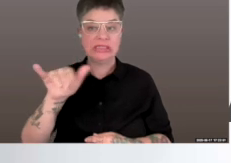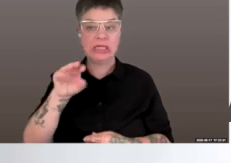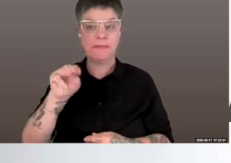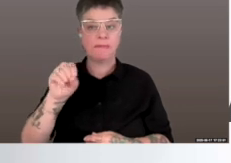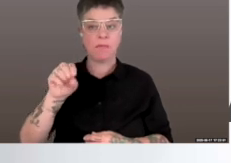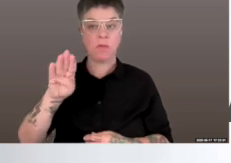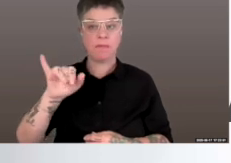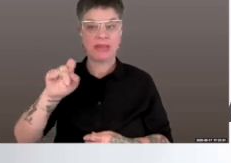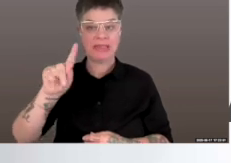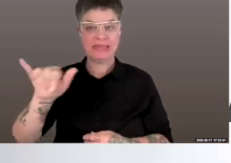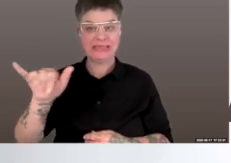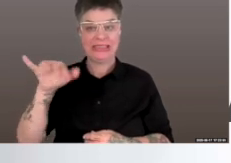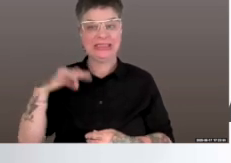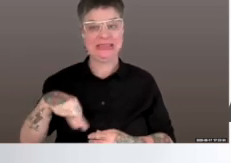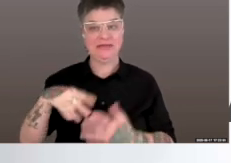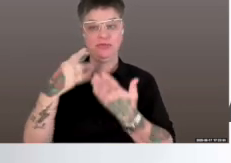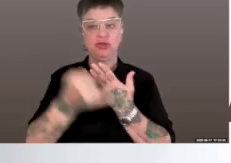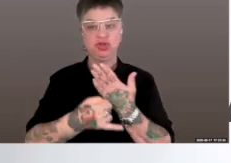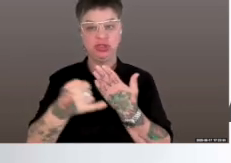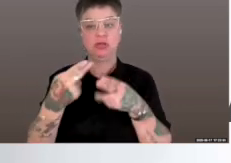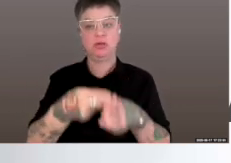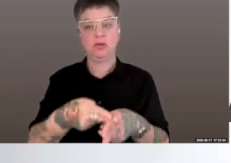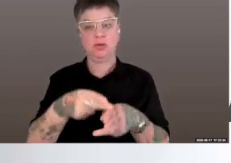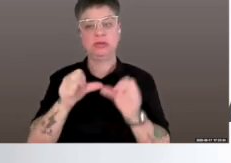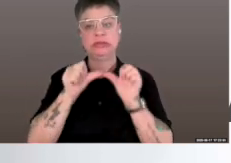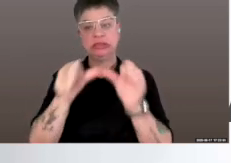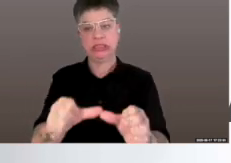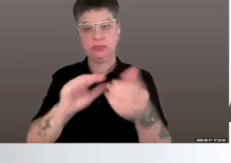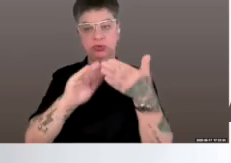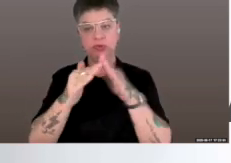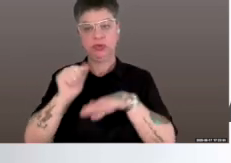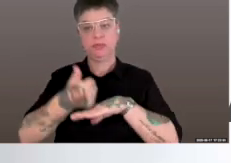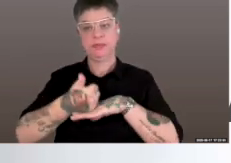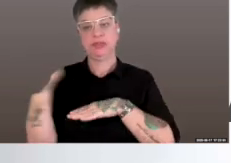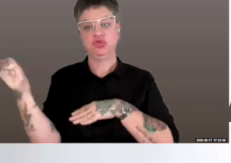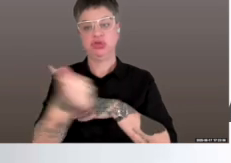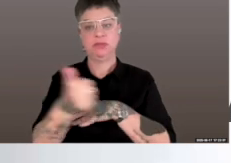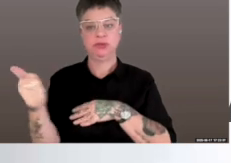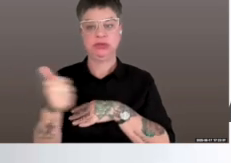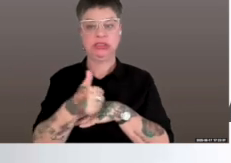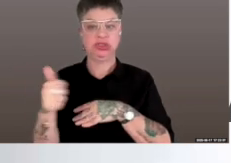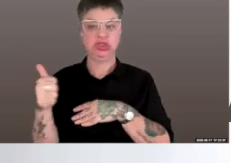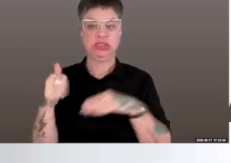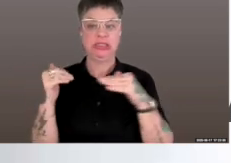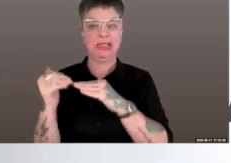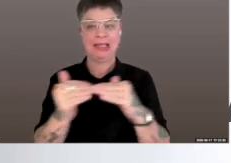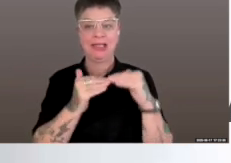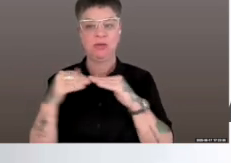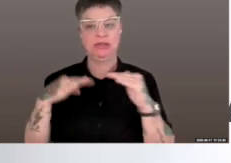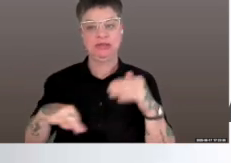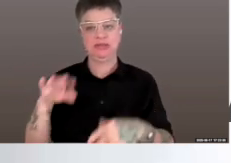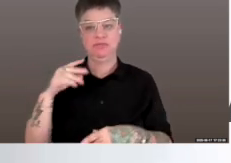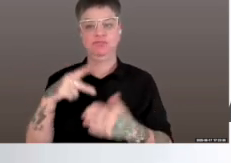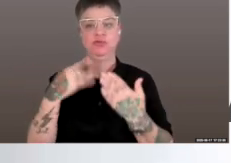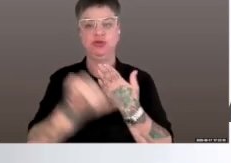These projects, which include both the vehicle purchase incentives and clean mobility investments, aim to improve the